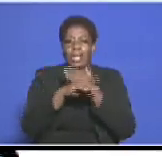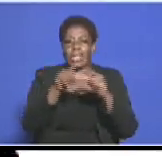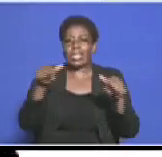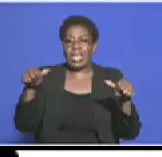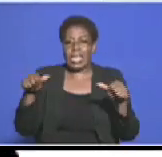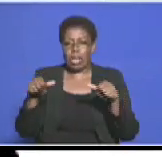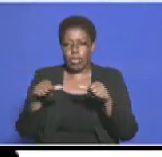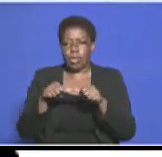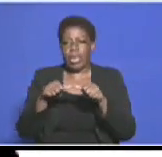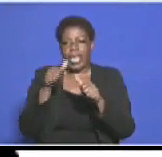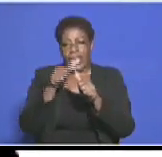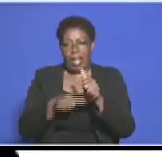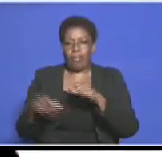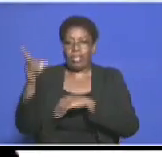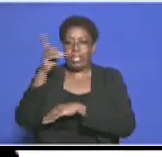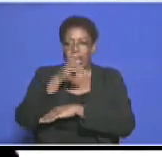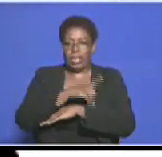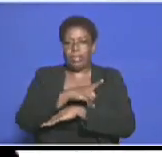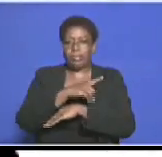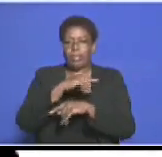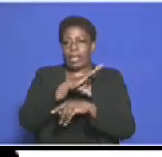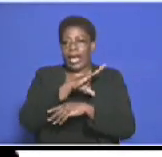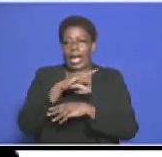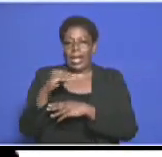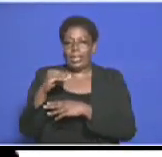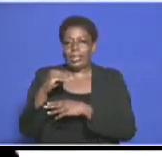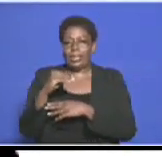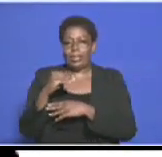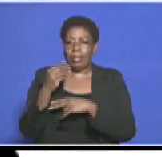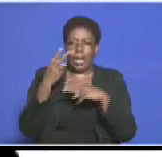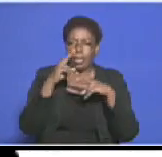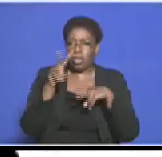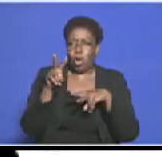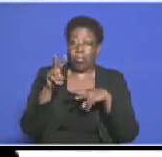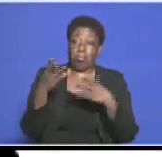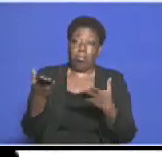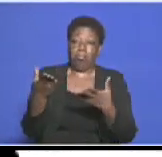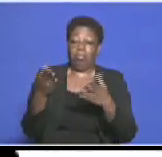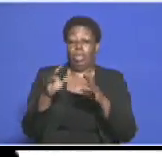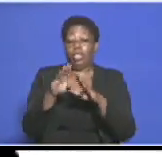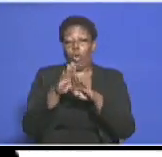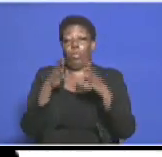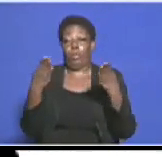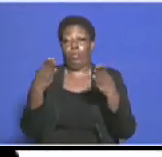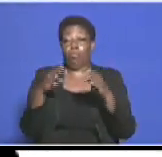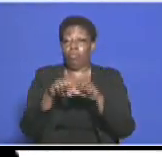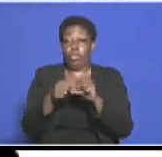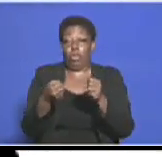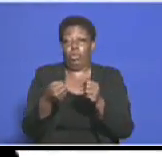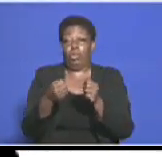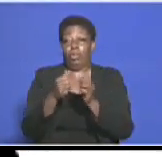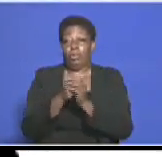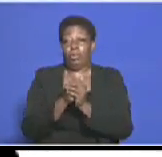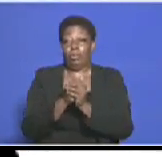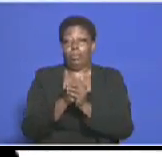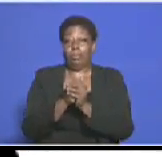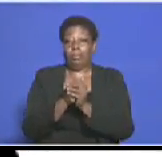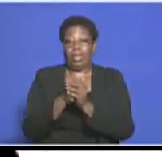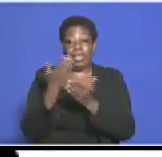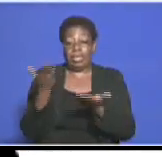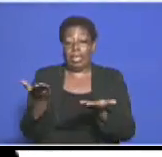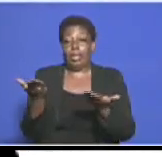I pass this area every day, and so I'm open. I asked him what his hours were. Basically said every